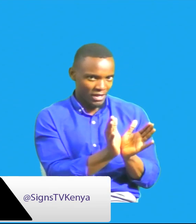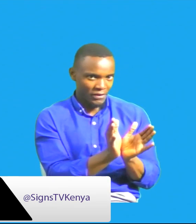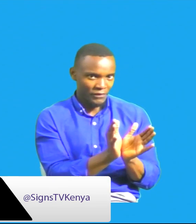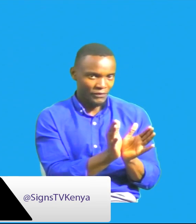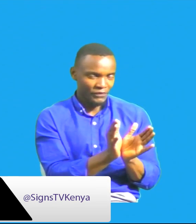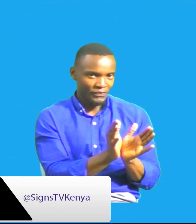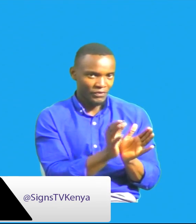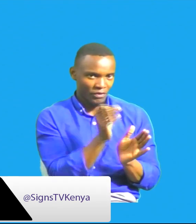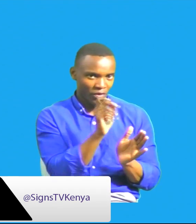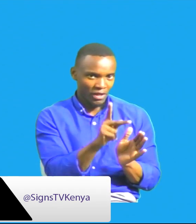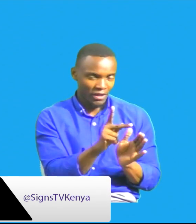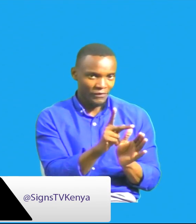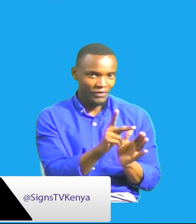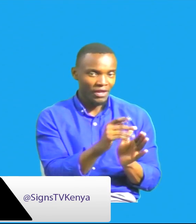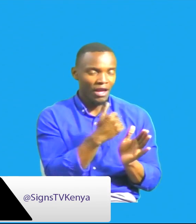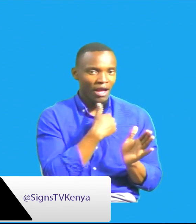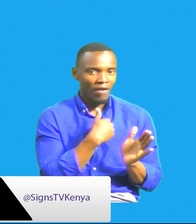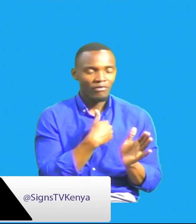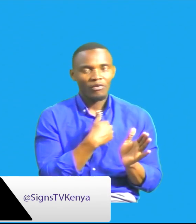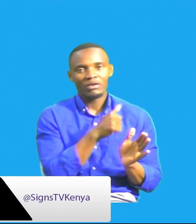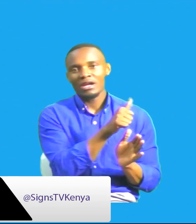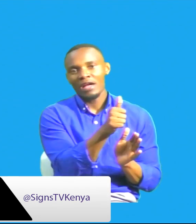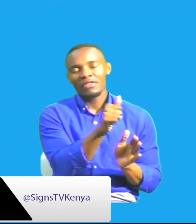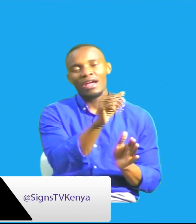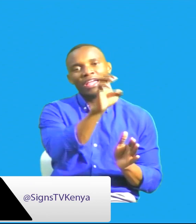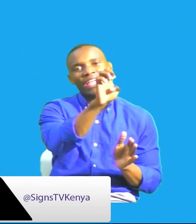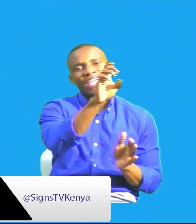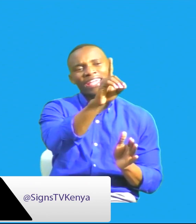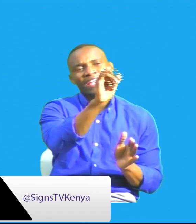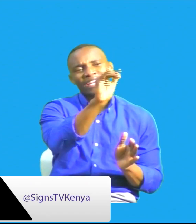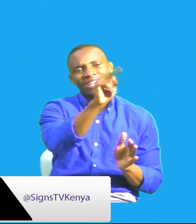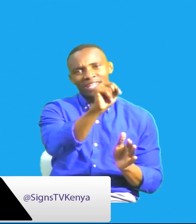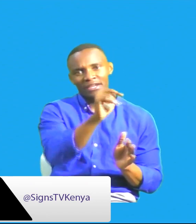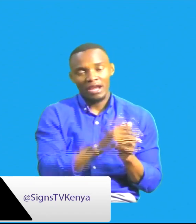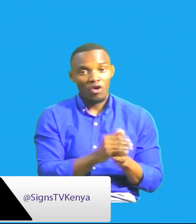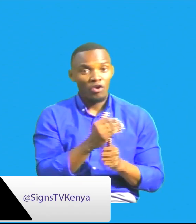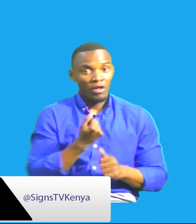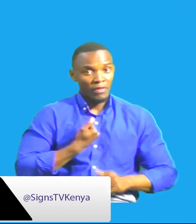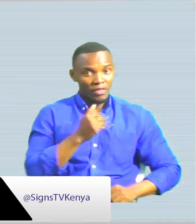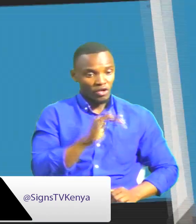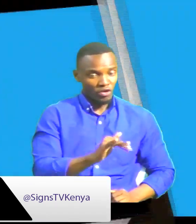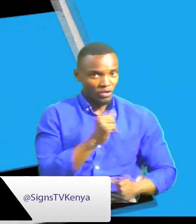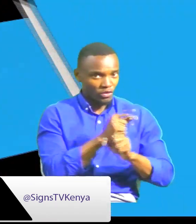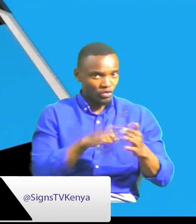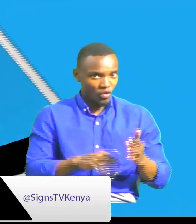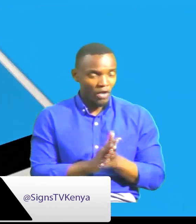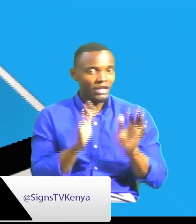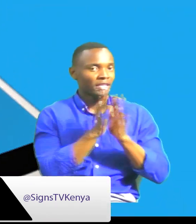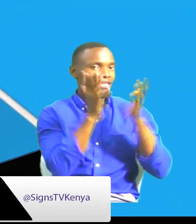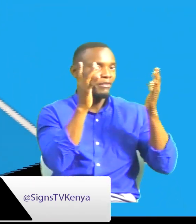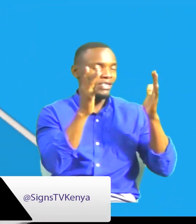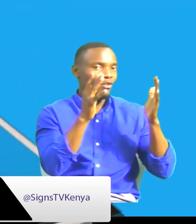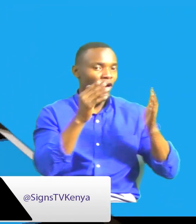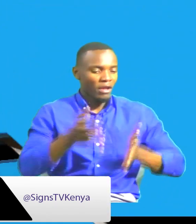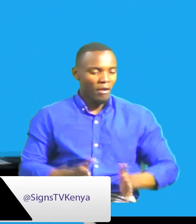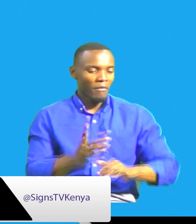family ya Samidoh, akina Edinderito, right? So their daughter was celebrating her birthday.